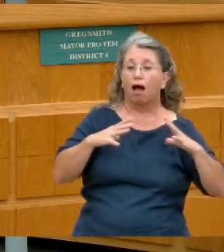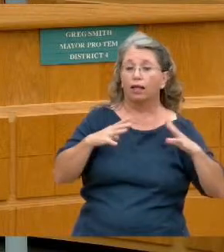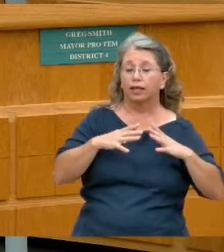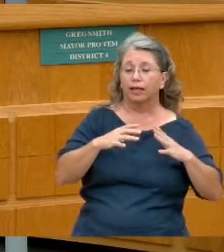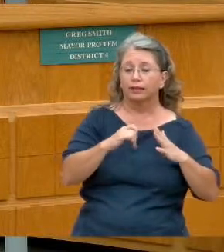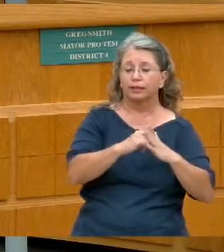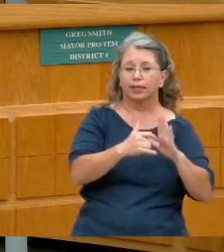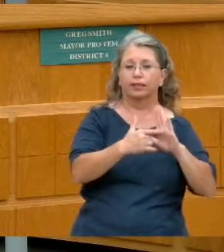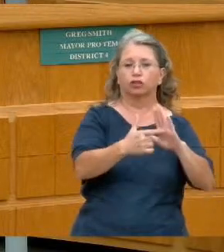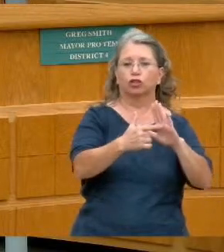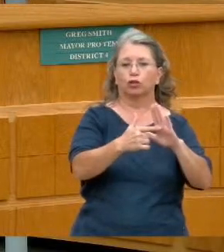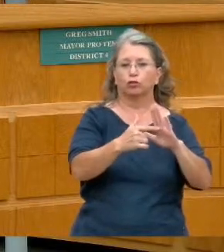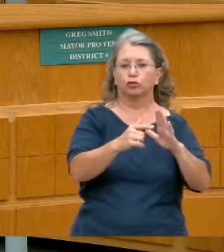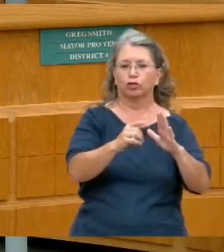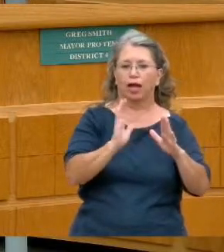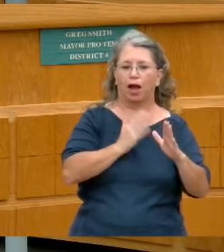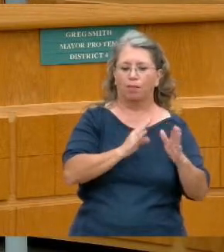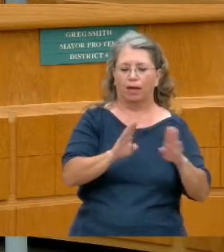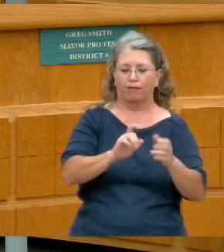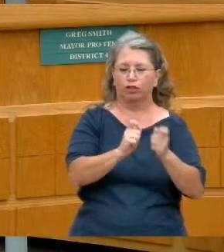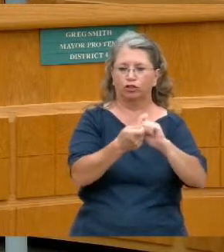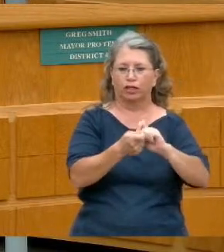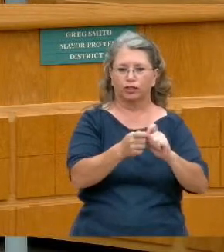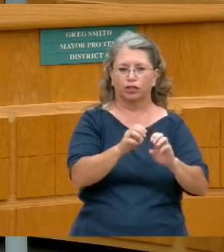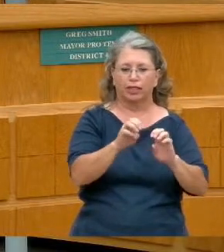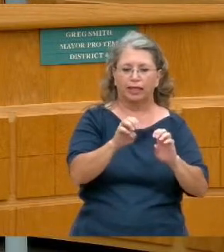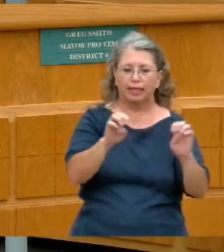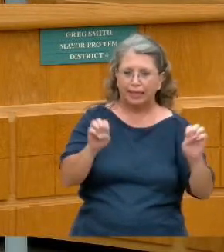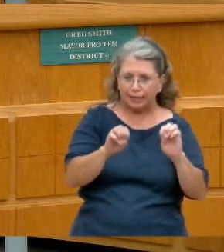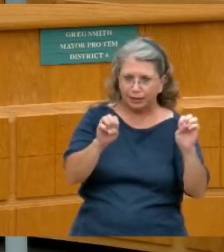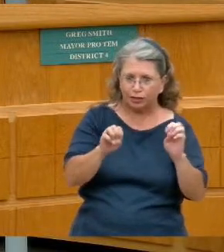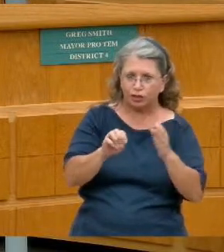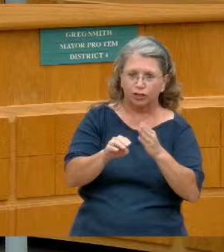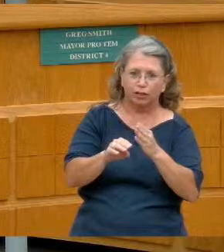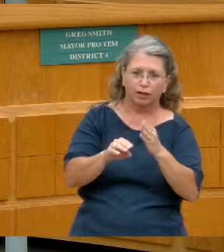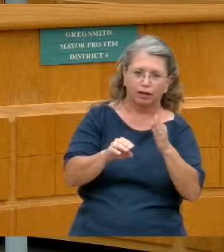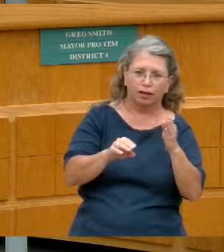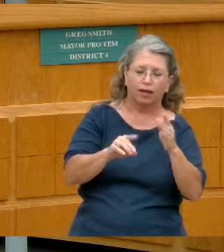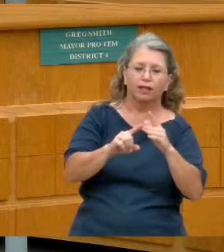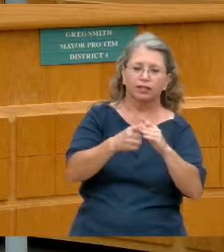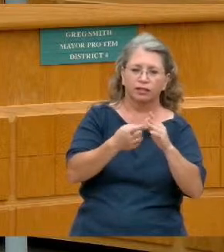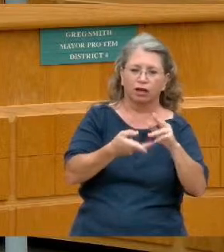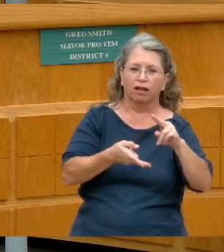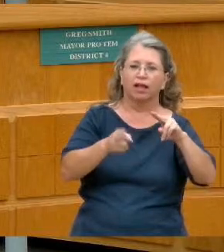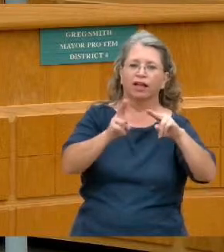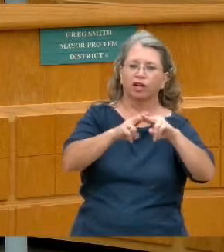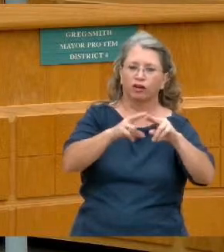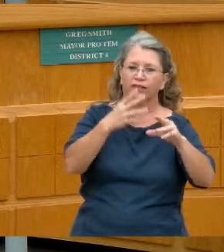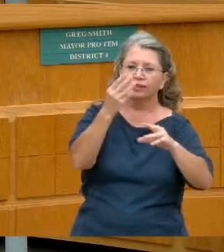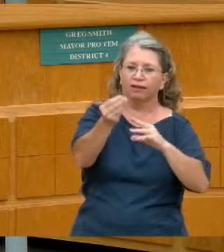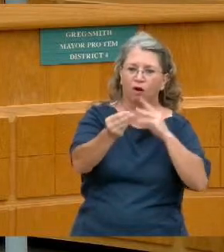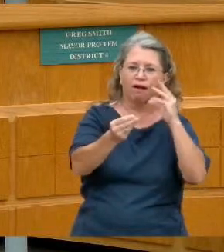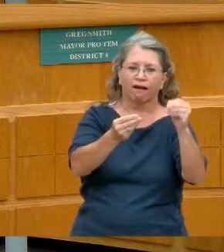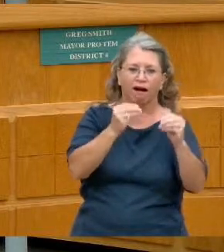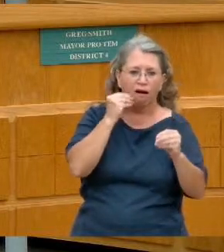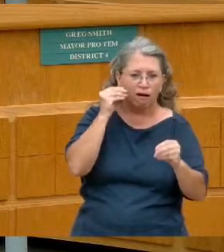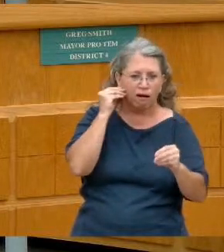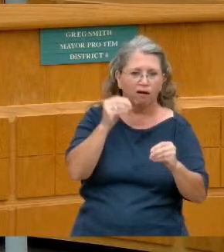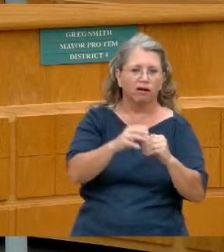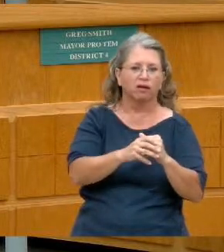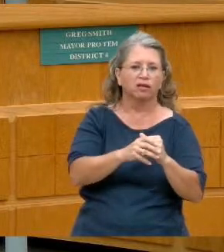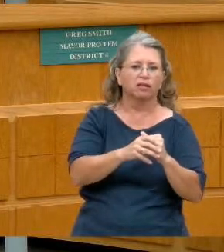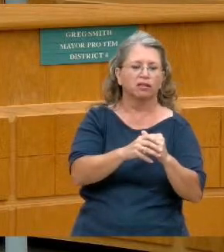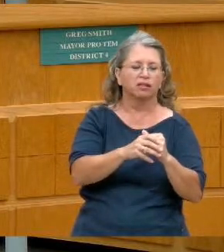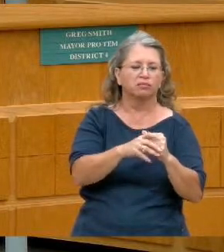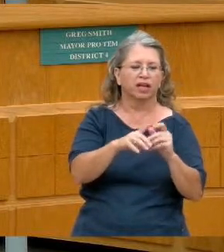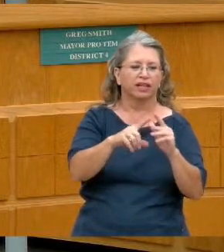our behavior. Easter, from Easter forward, our behavior started to increase, as you can see on there. Leaving home, distance traveled started to increase since